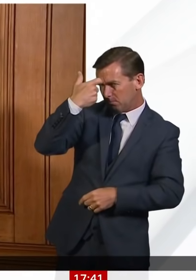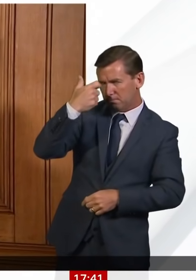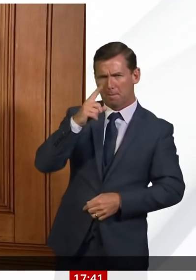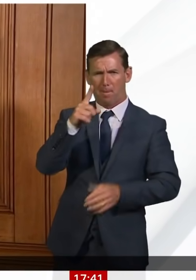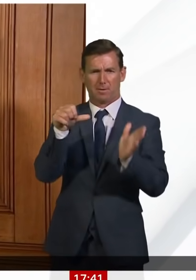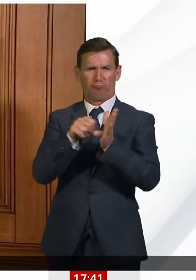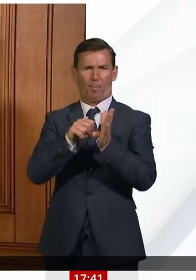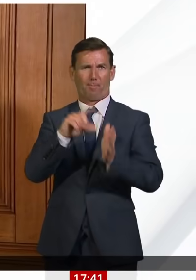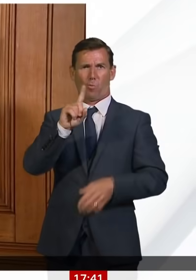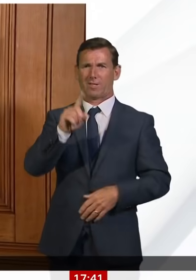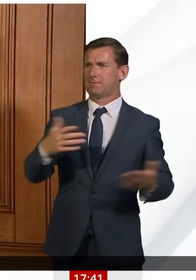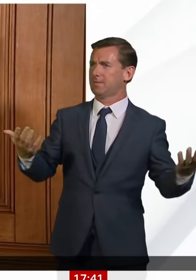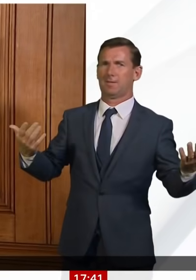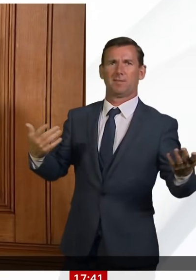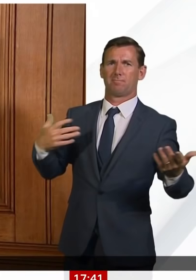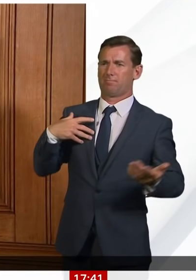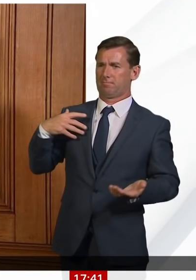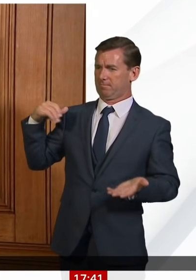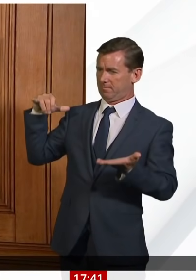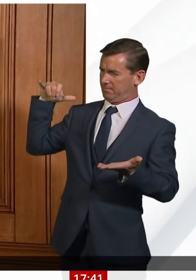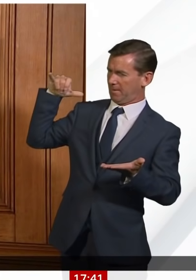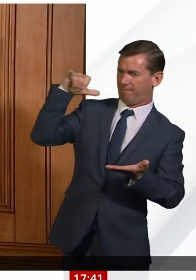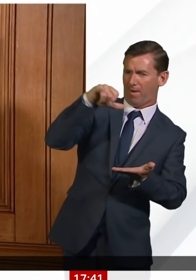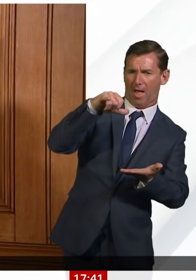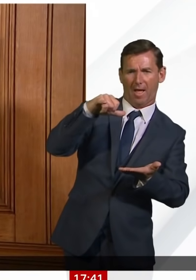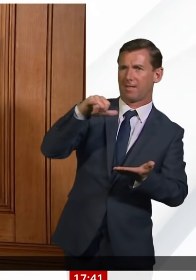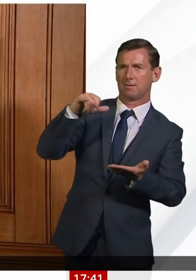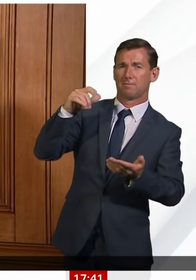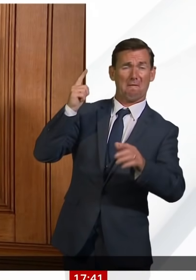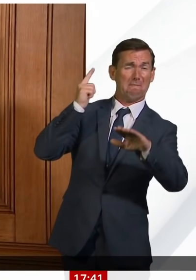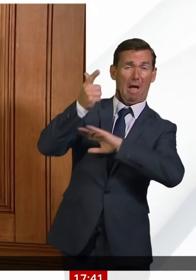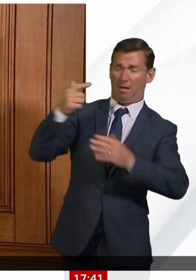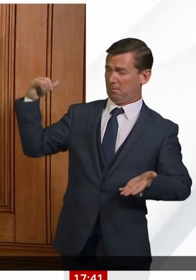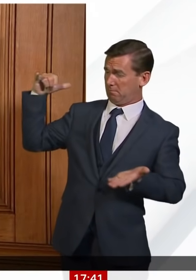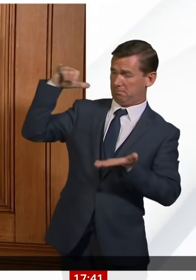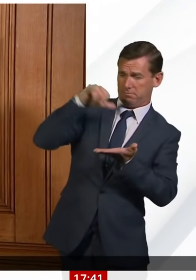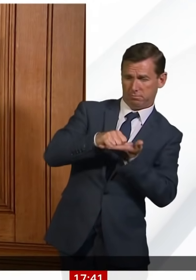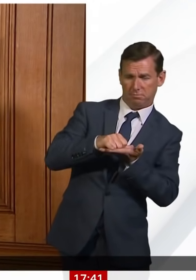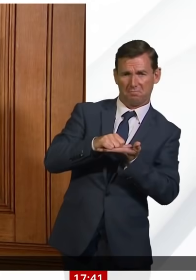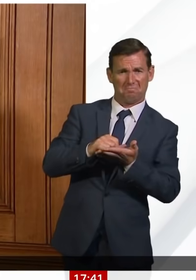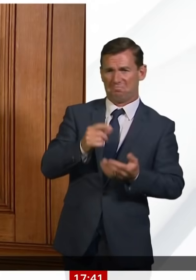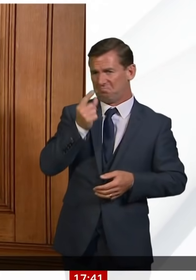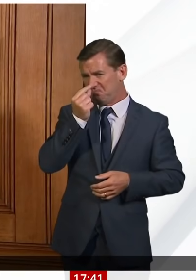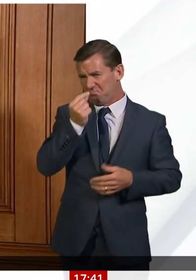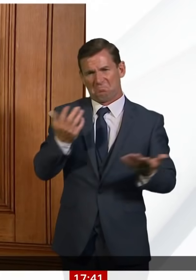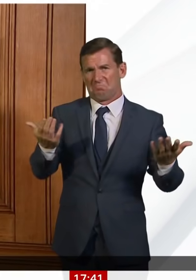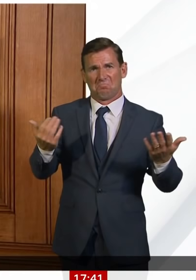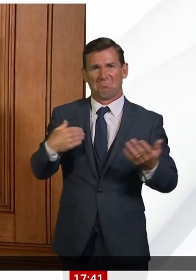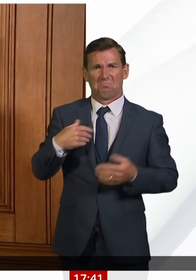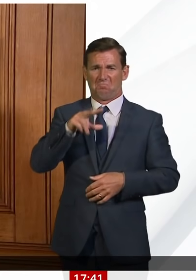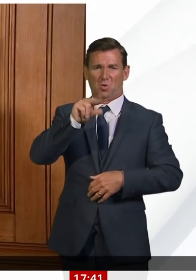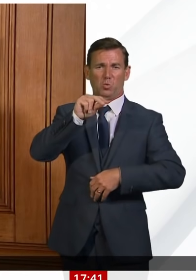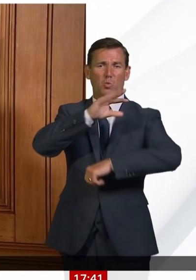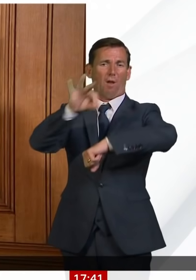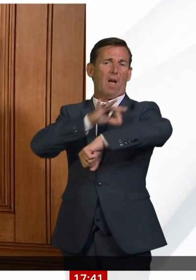flight from a far-flung place to the UK is typically no more than 12